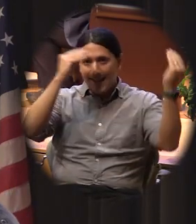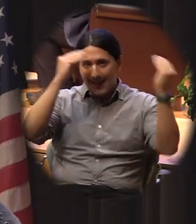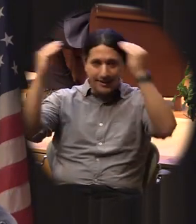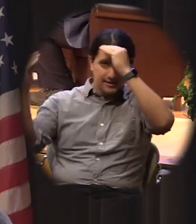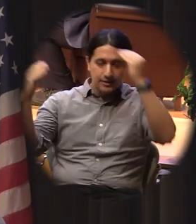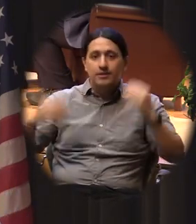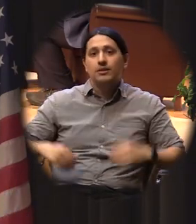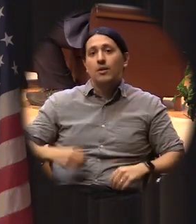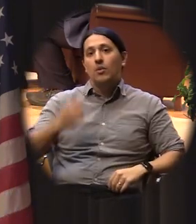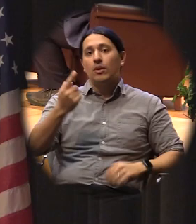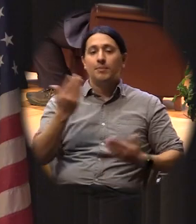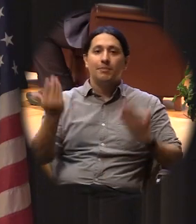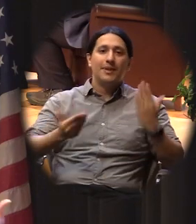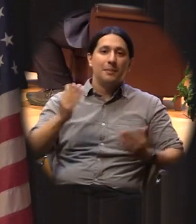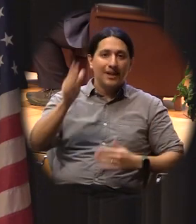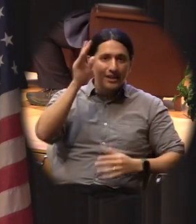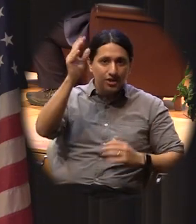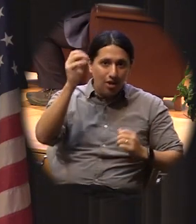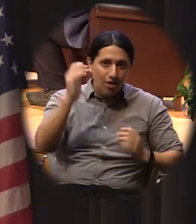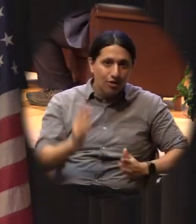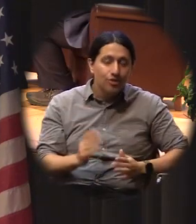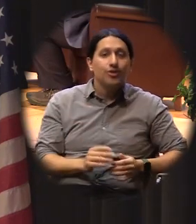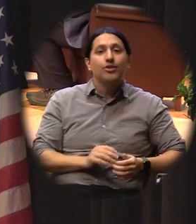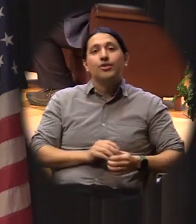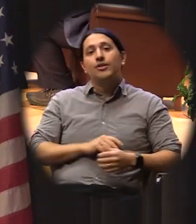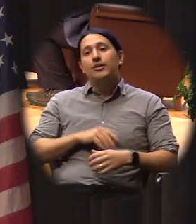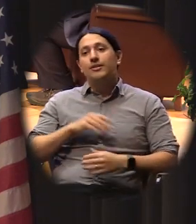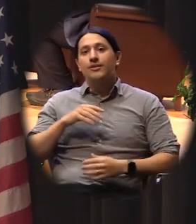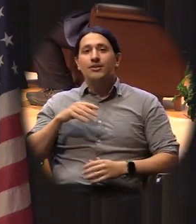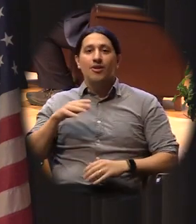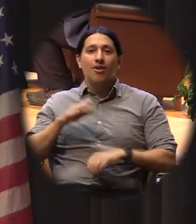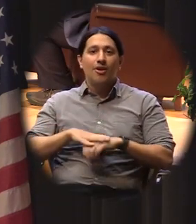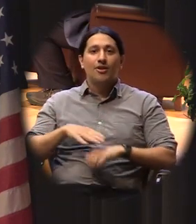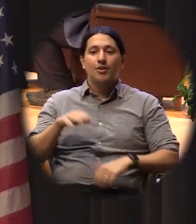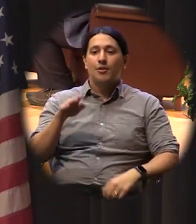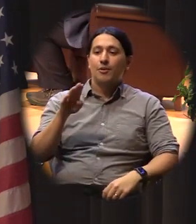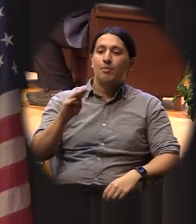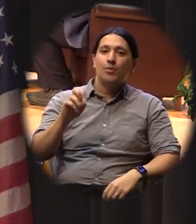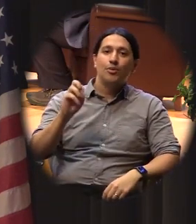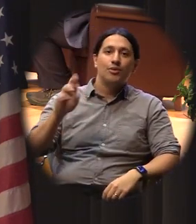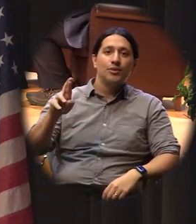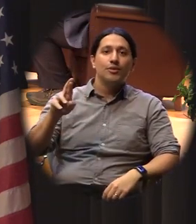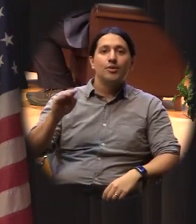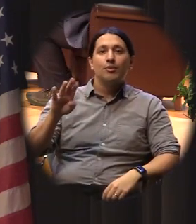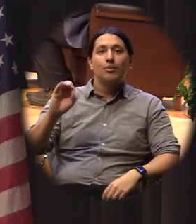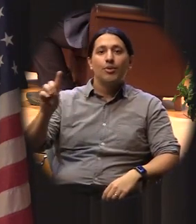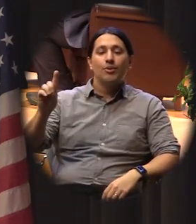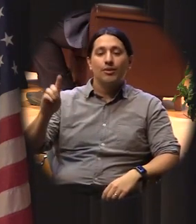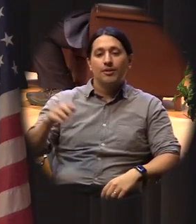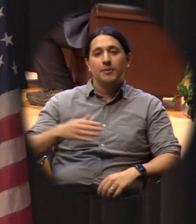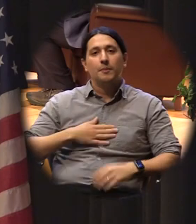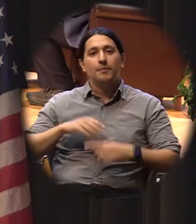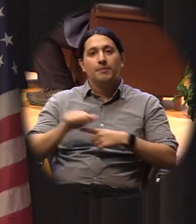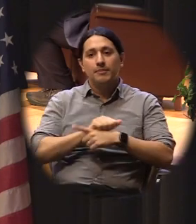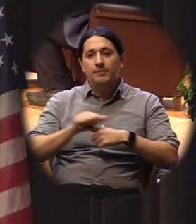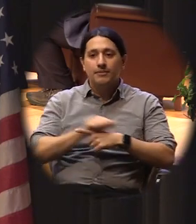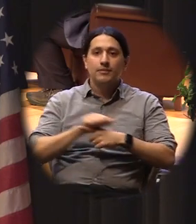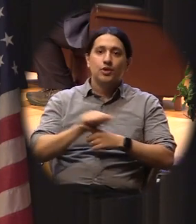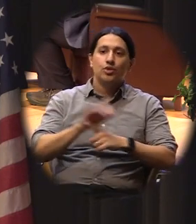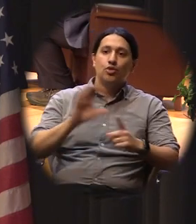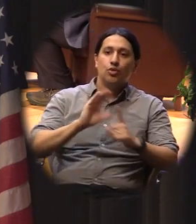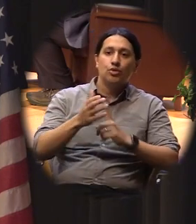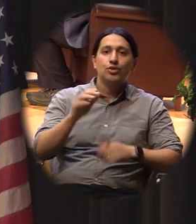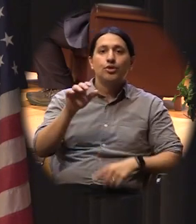a mortarboard. My training is in human evolutionary biology, biocultural anthropology, and